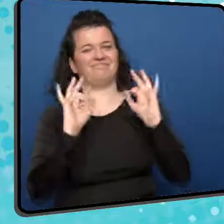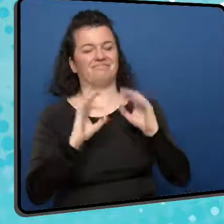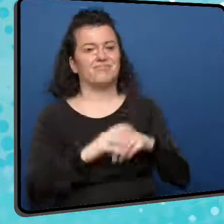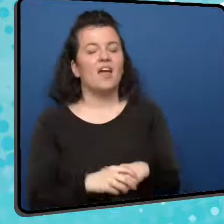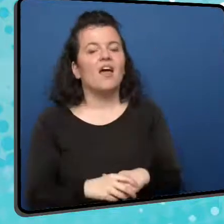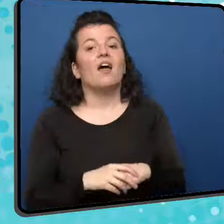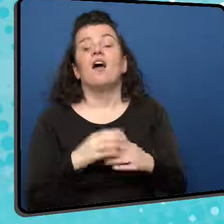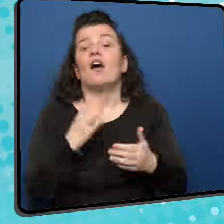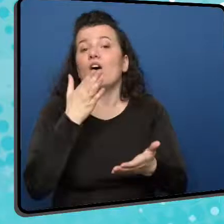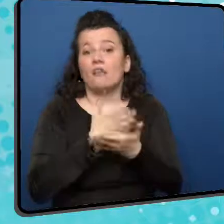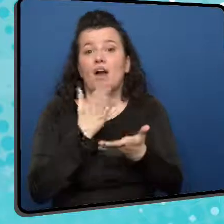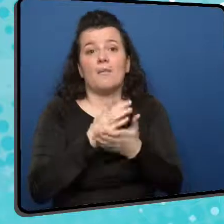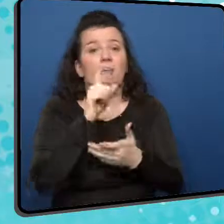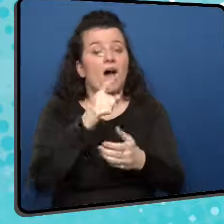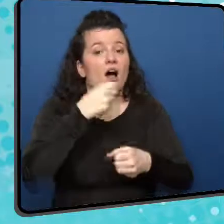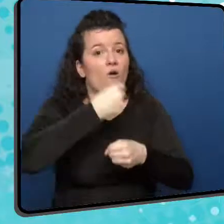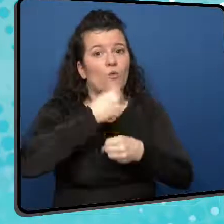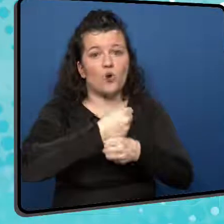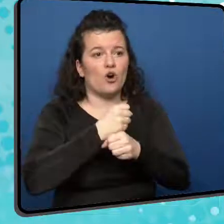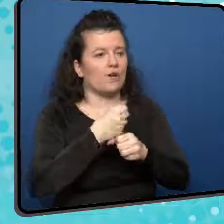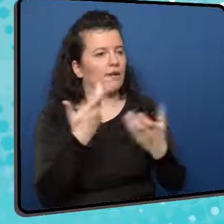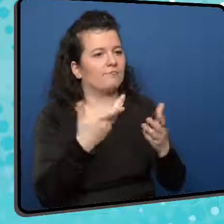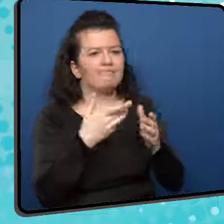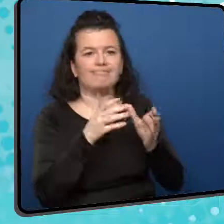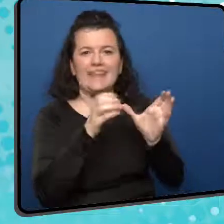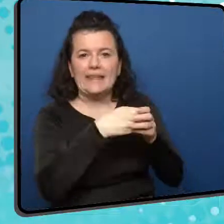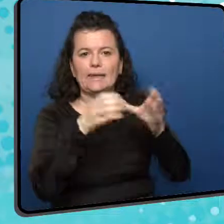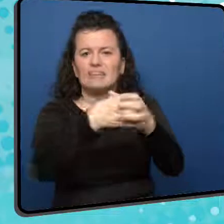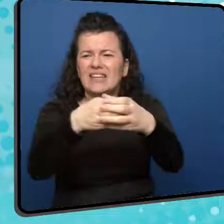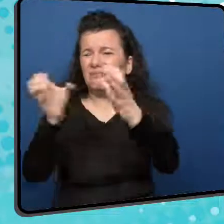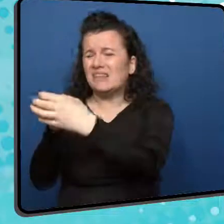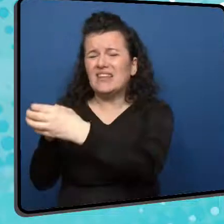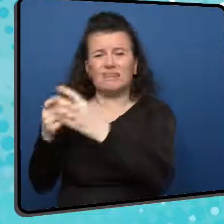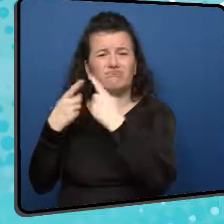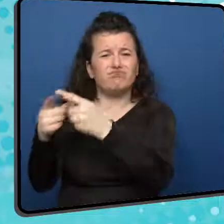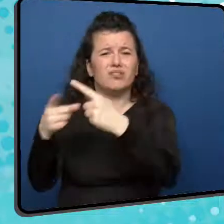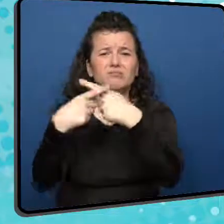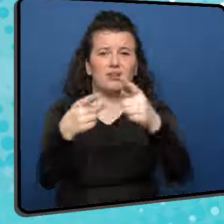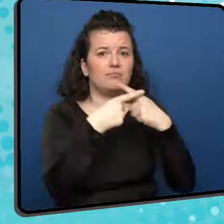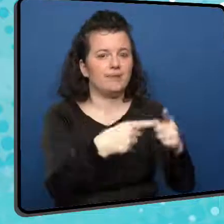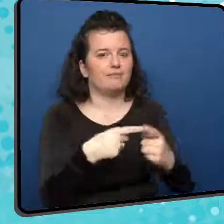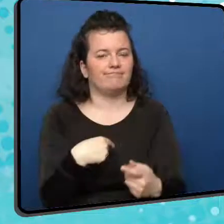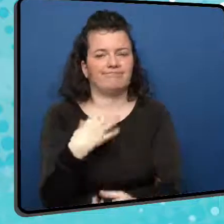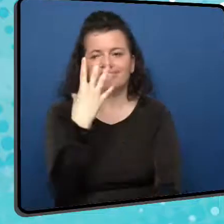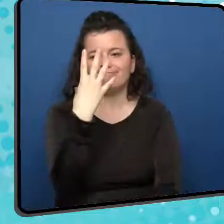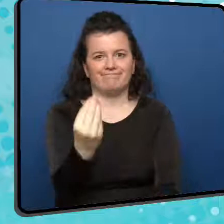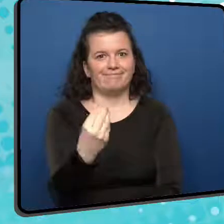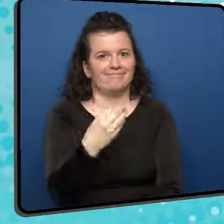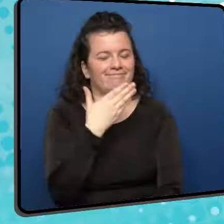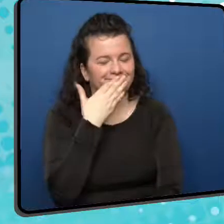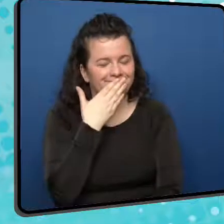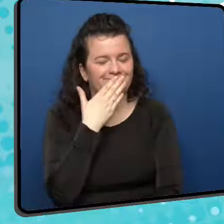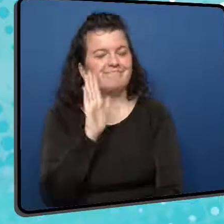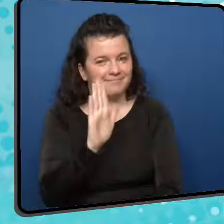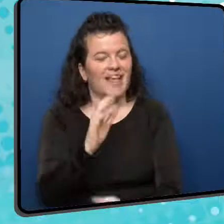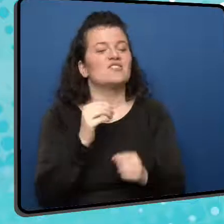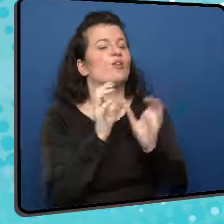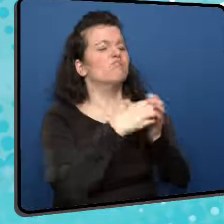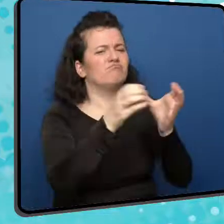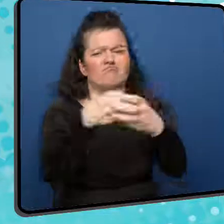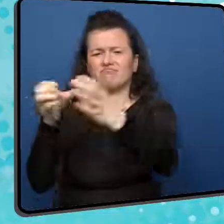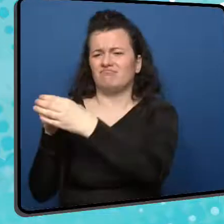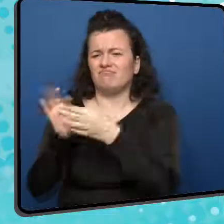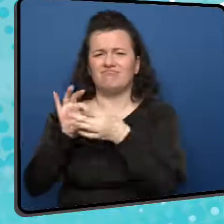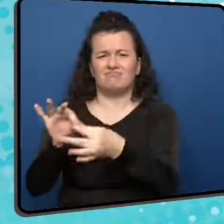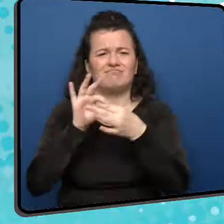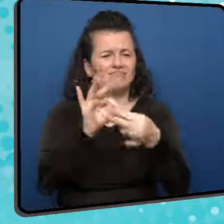many different teams with different skill levels, and we work with so many different teams and different skill levels,